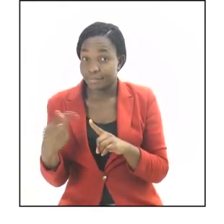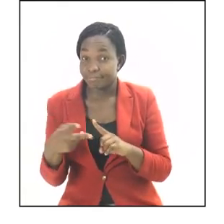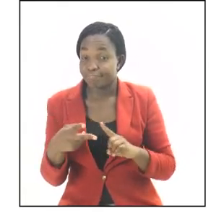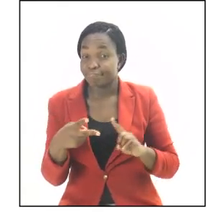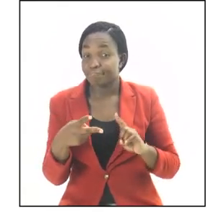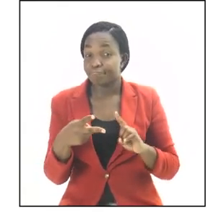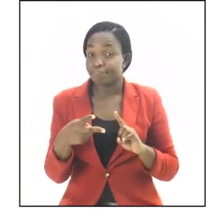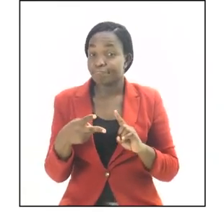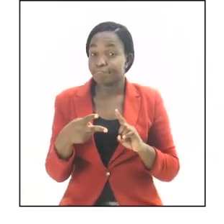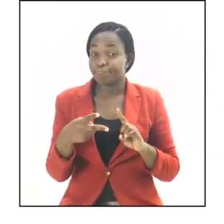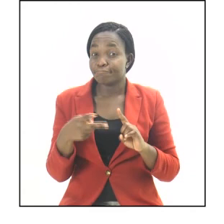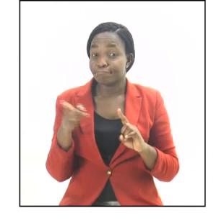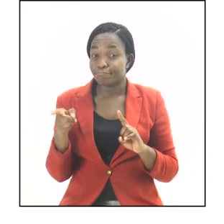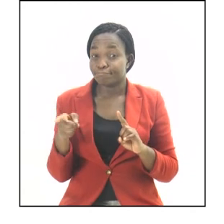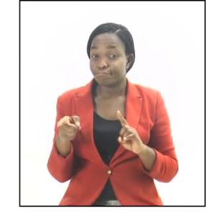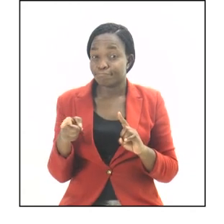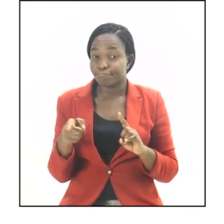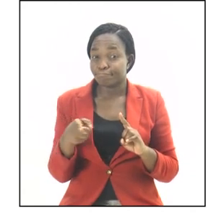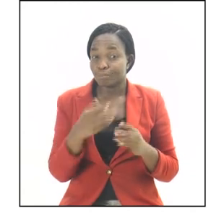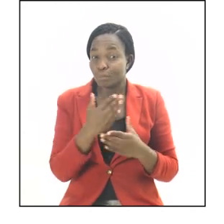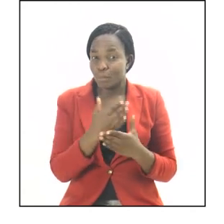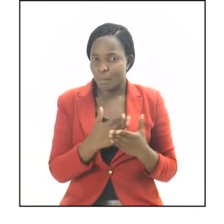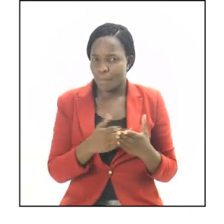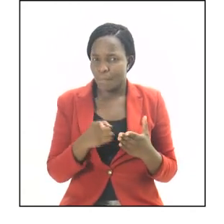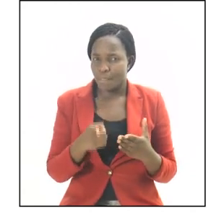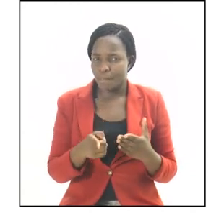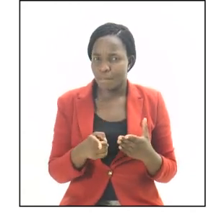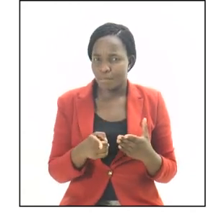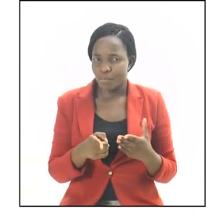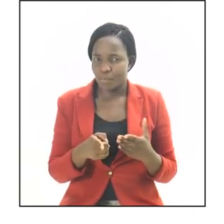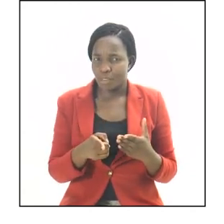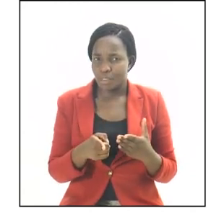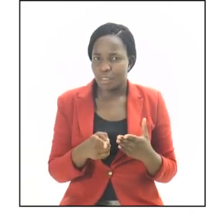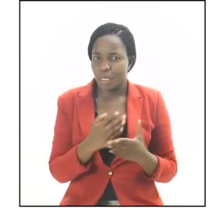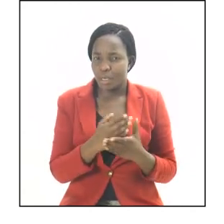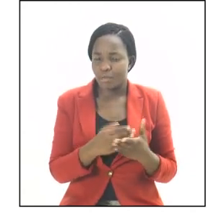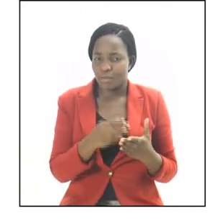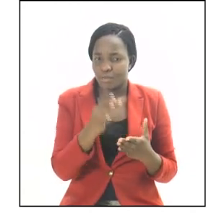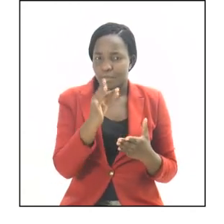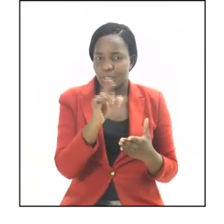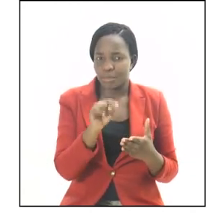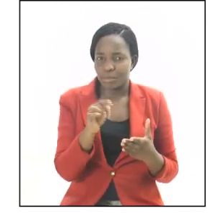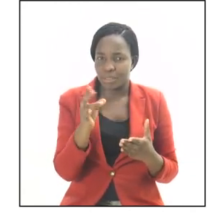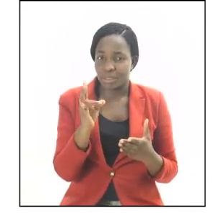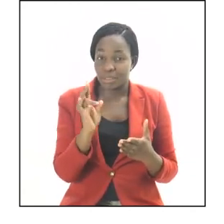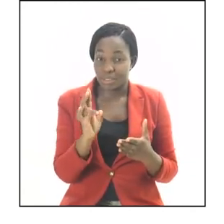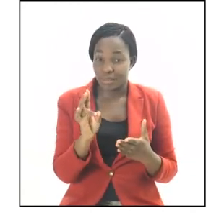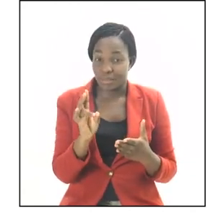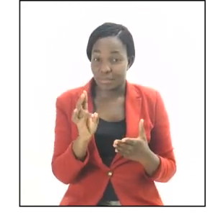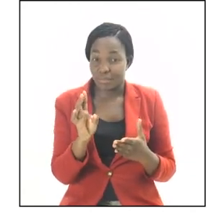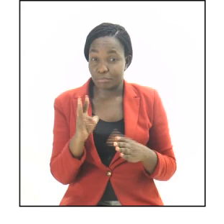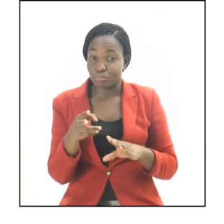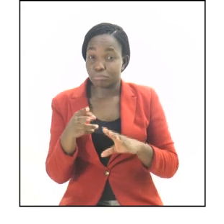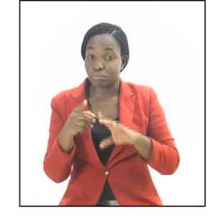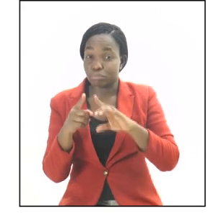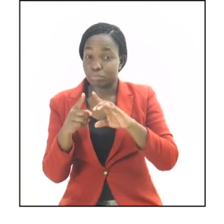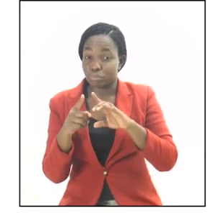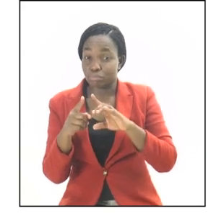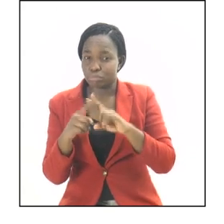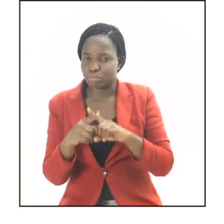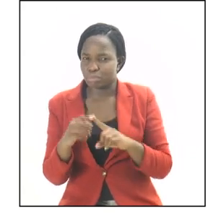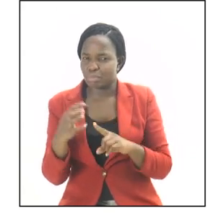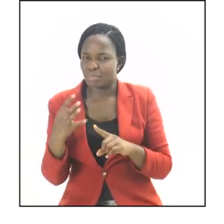is the height. Half of 9.7 is